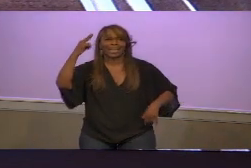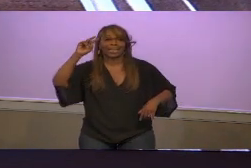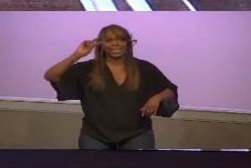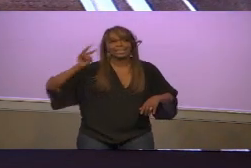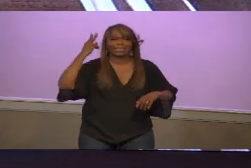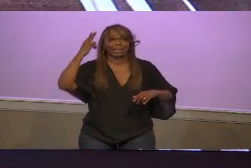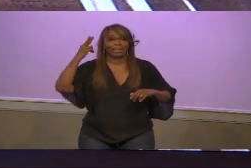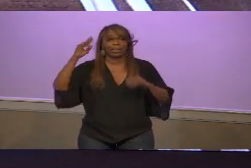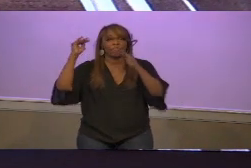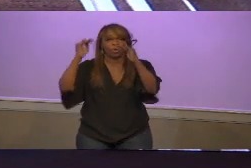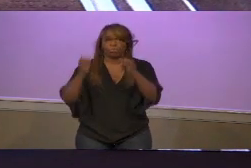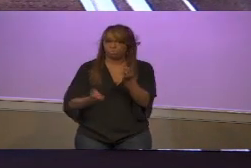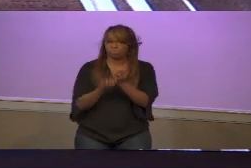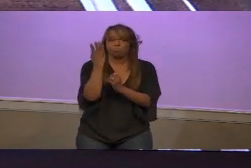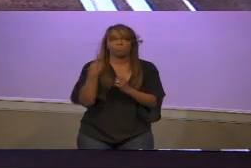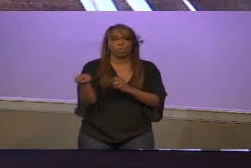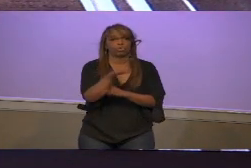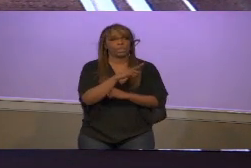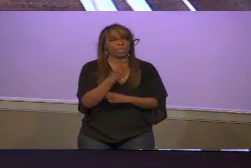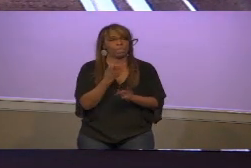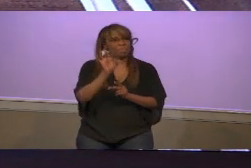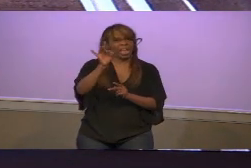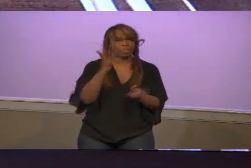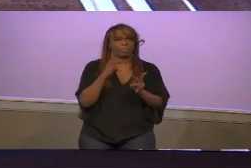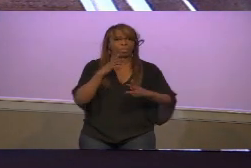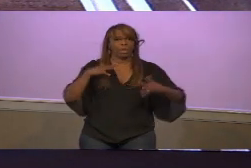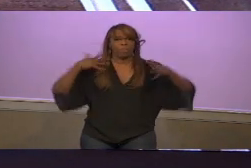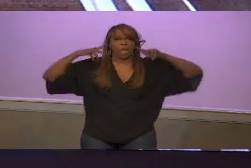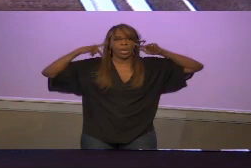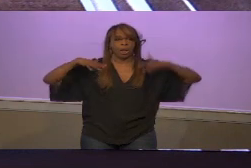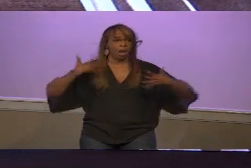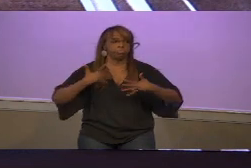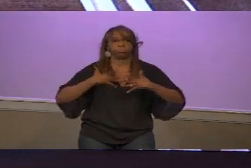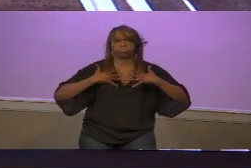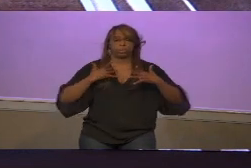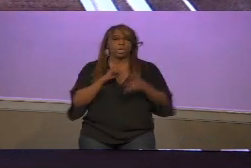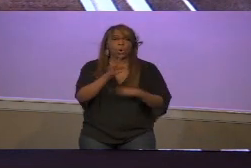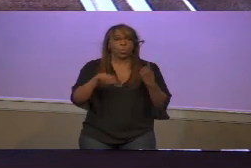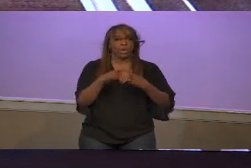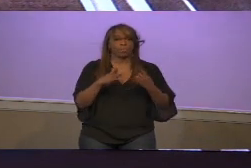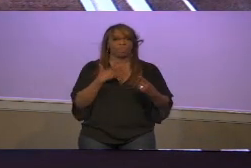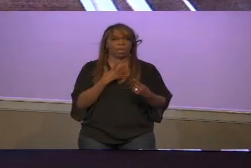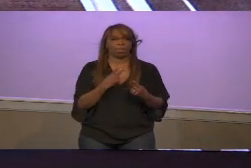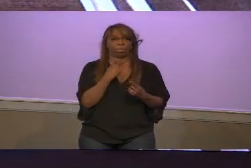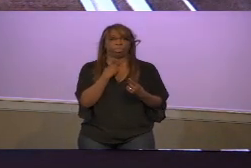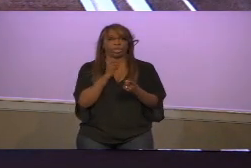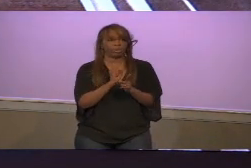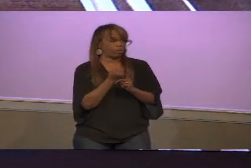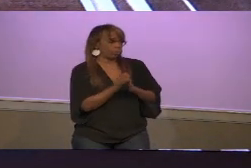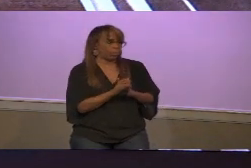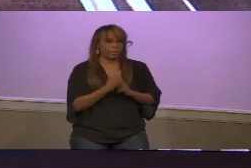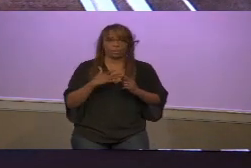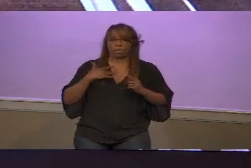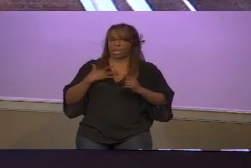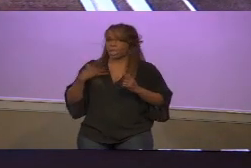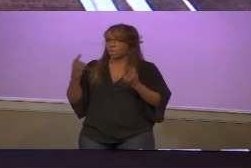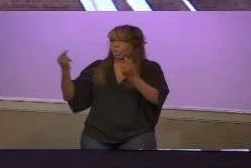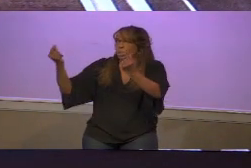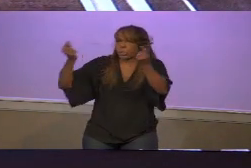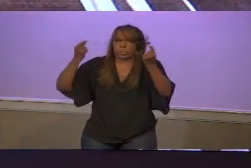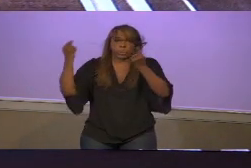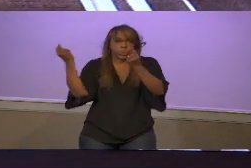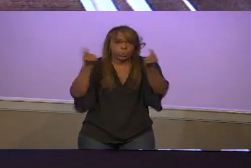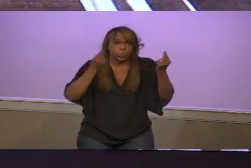of them was panic. Most of you can relate to that. Whenever we're in a situation that looks like we're in between a rock and a